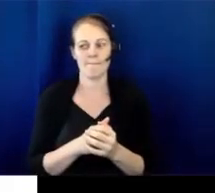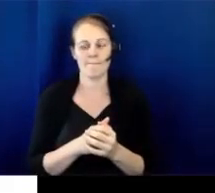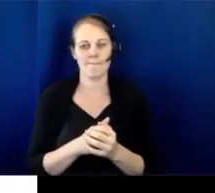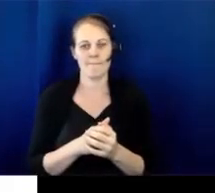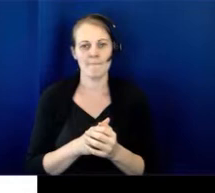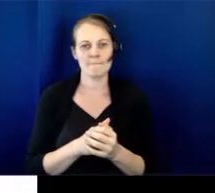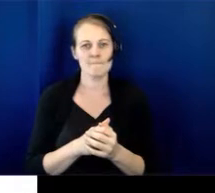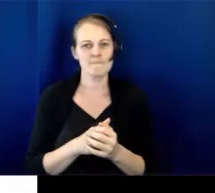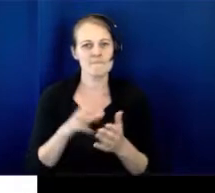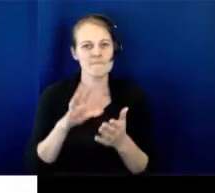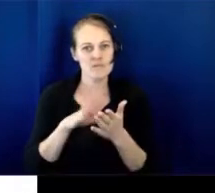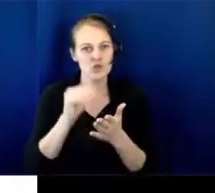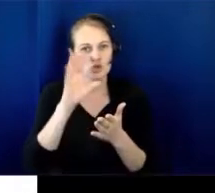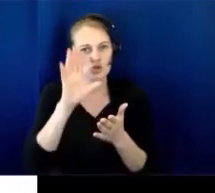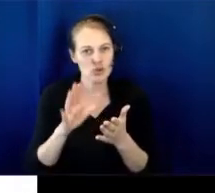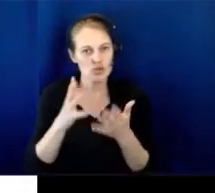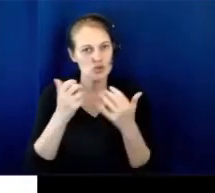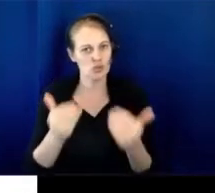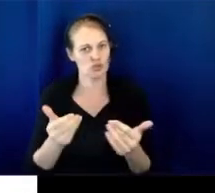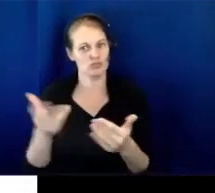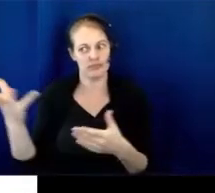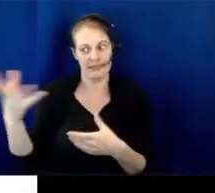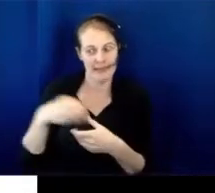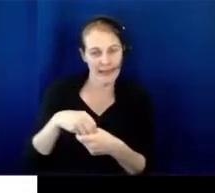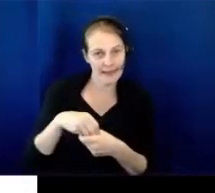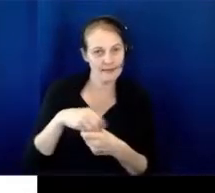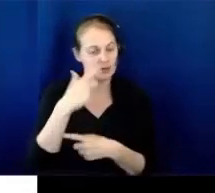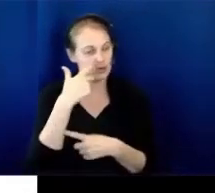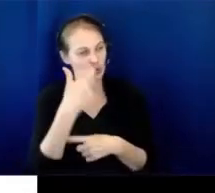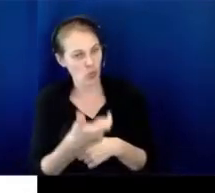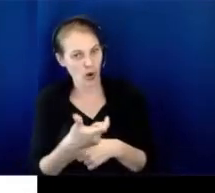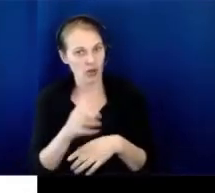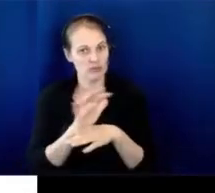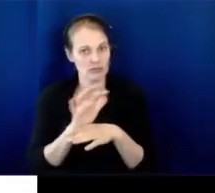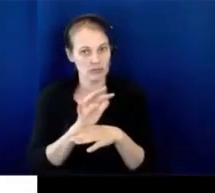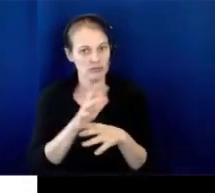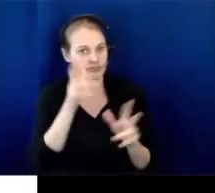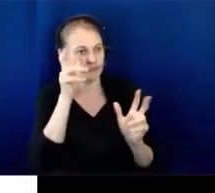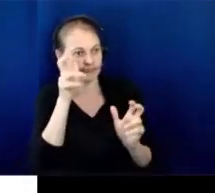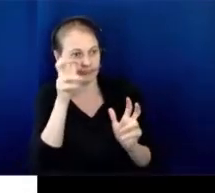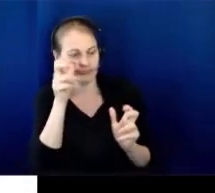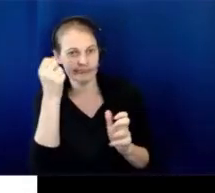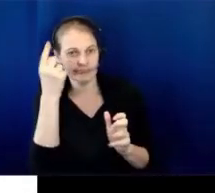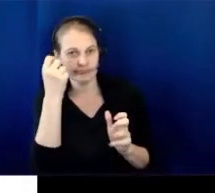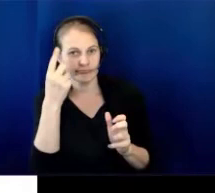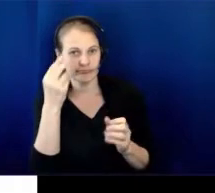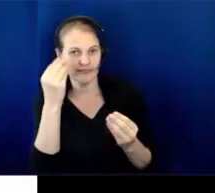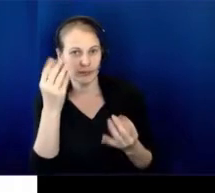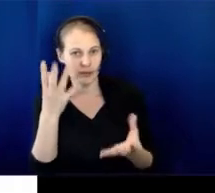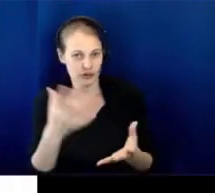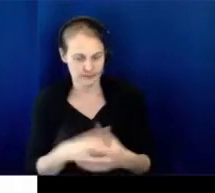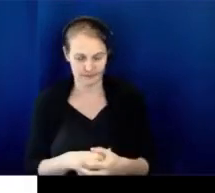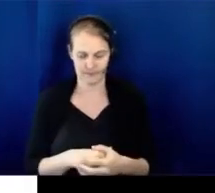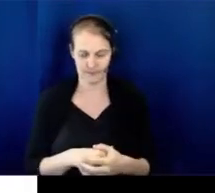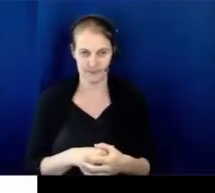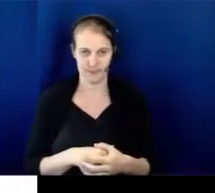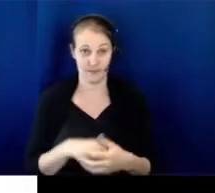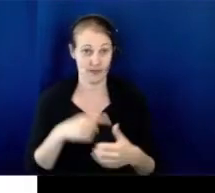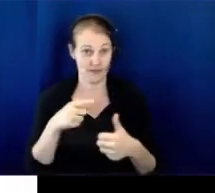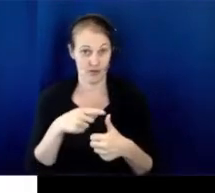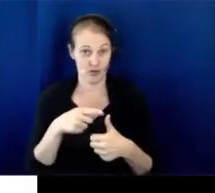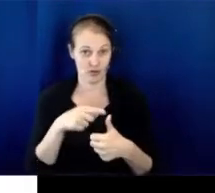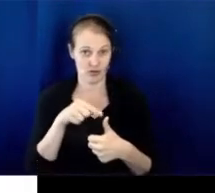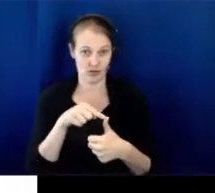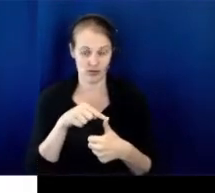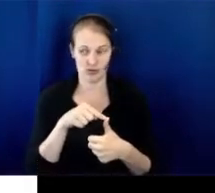student engagement and being able to watch your clips and actually get the content from it. So the very first one is